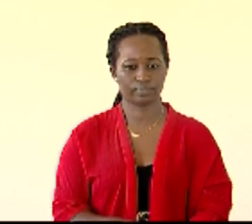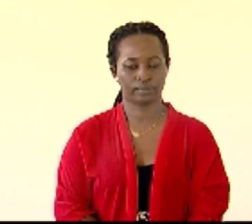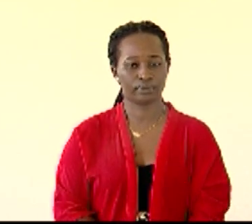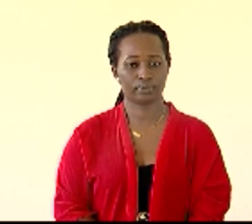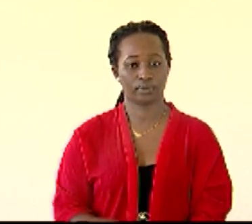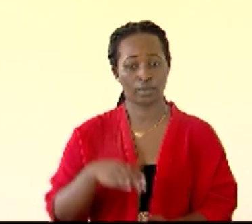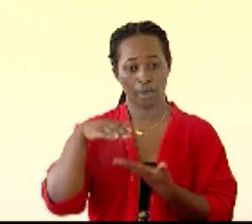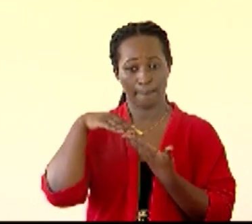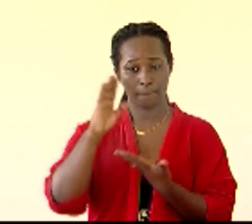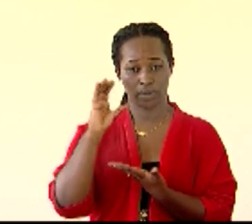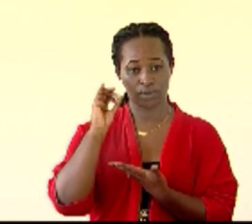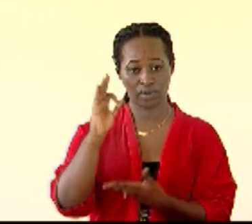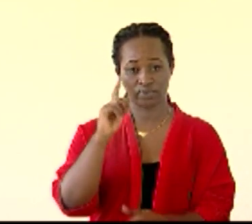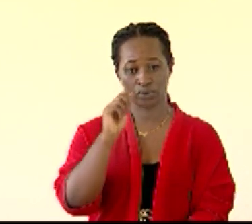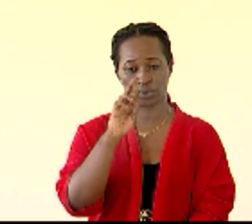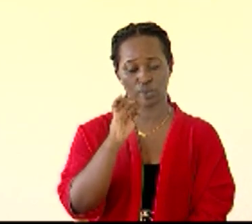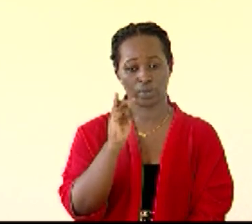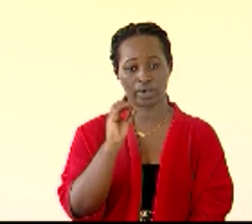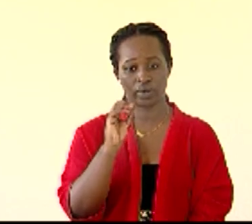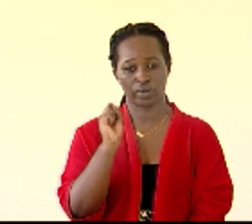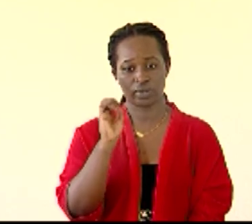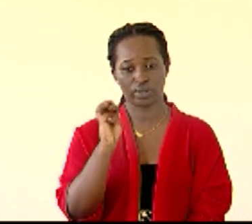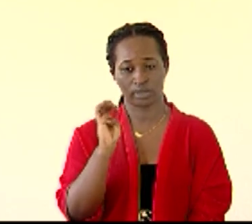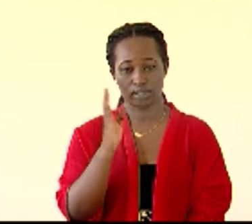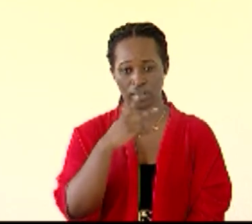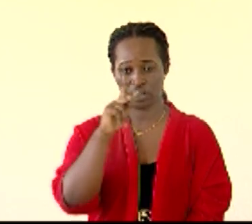That most of the triose phosphates produced